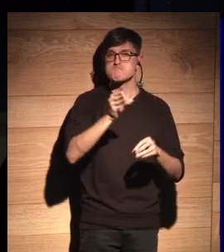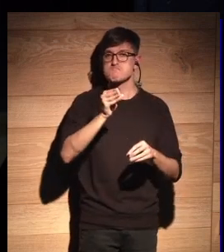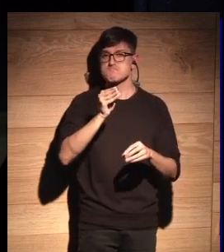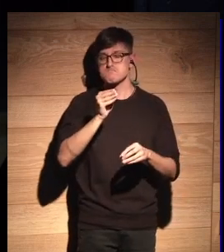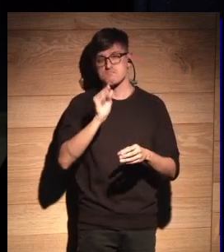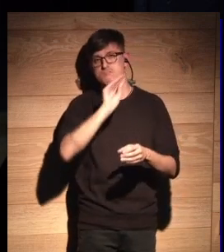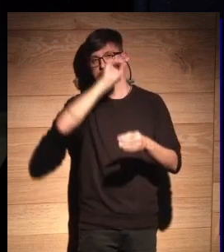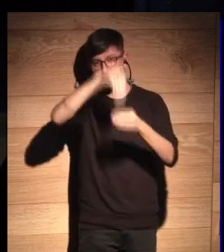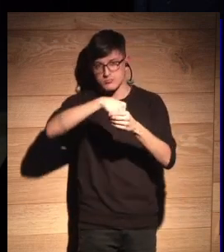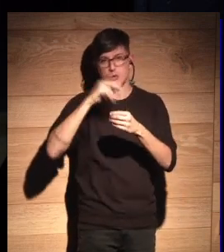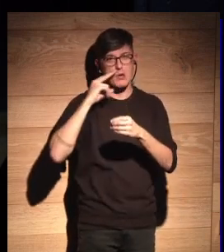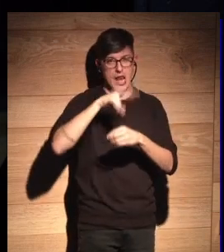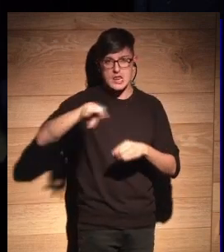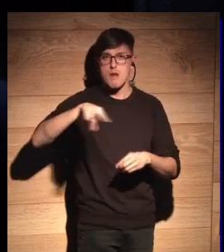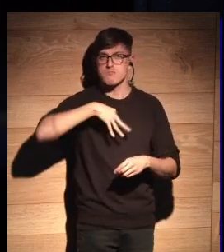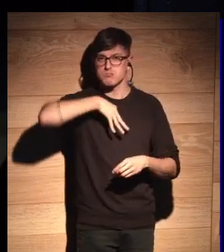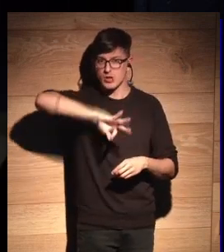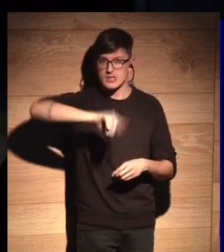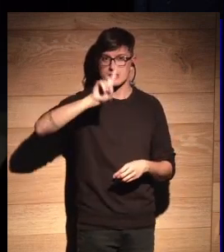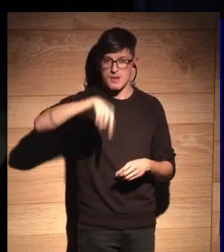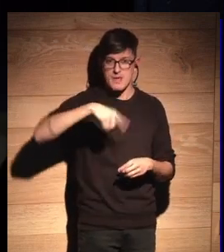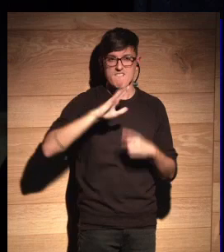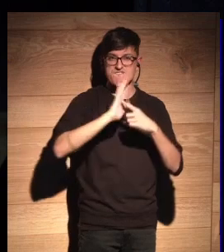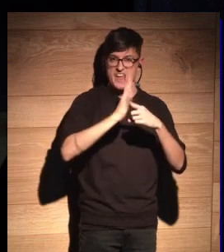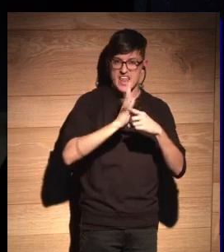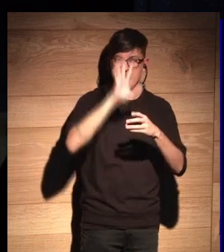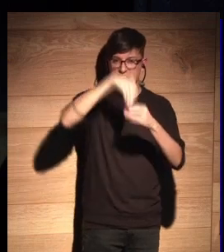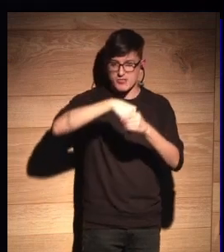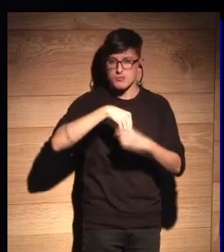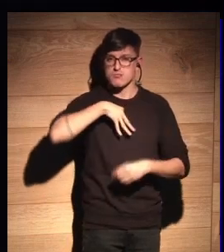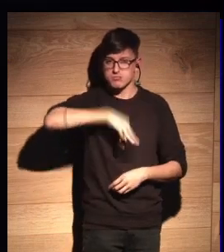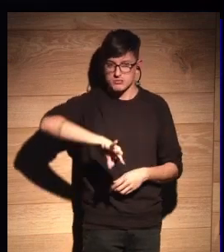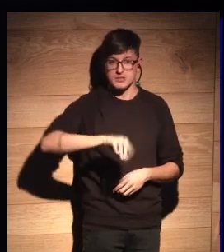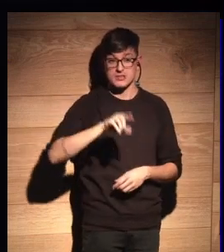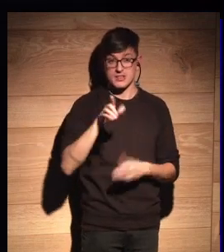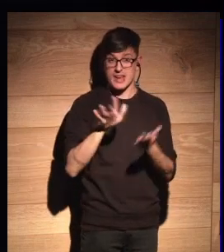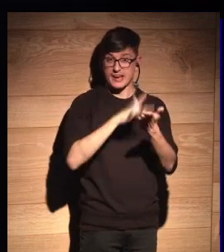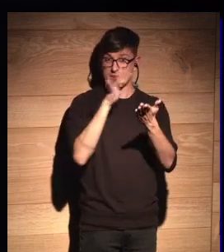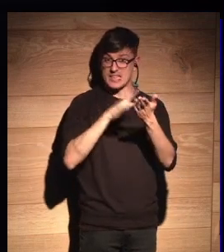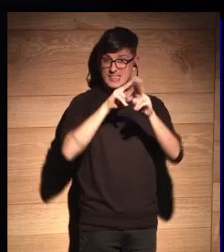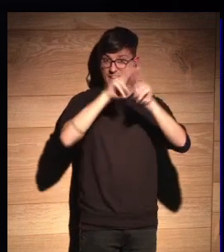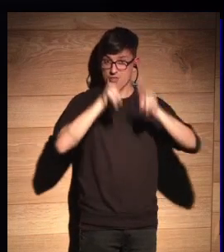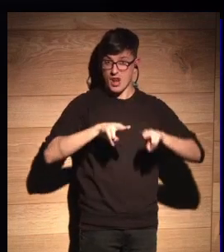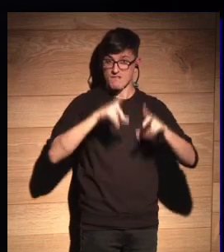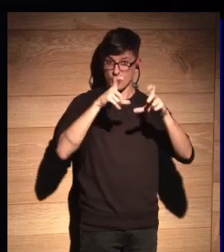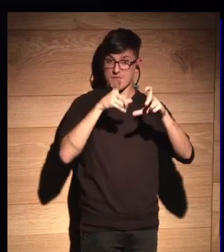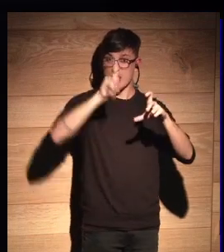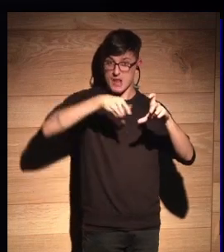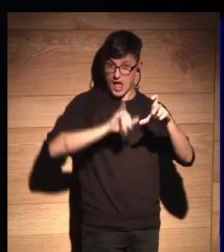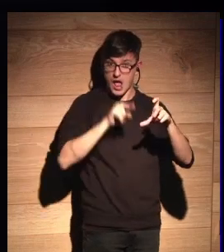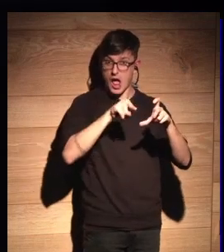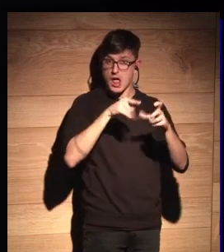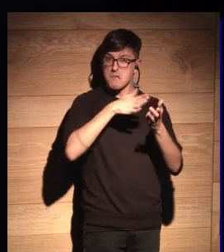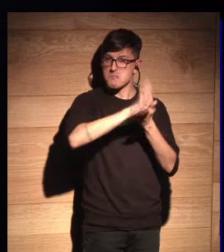our Leica Photography International magazine, where we also, of course, publish their work. Only